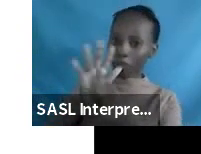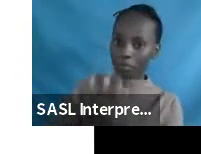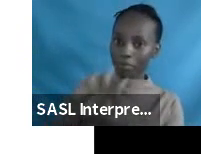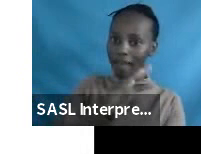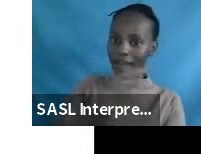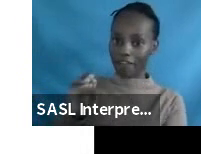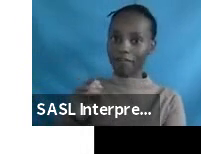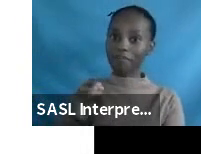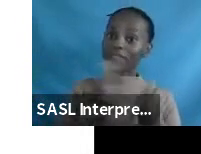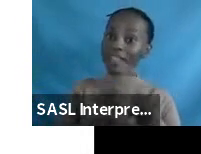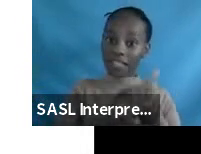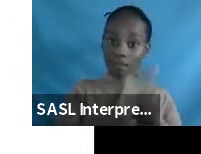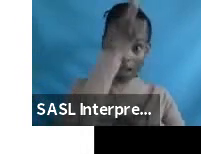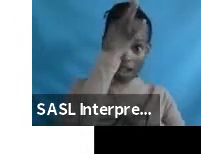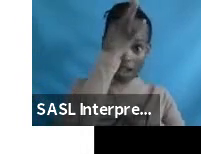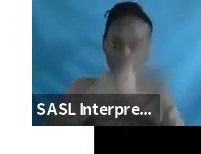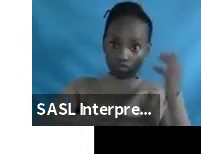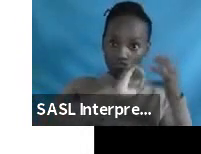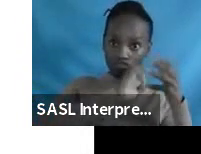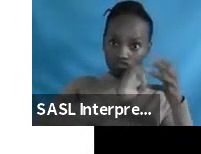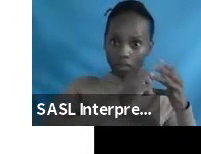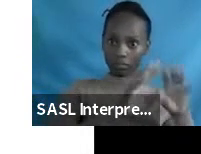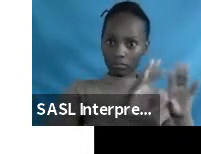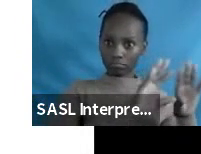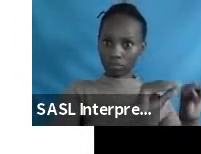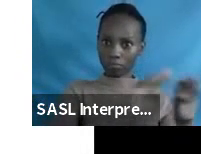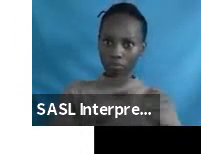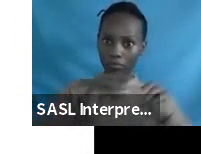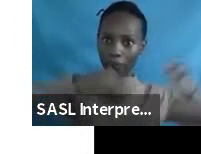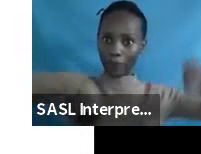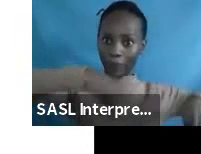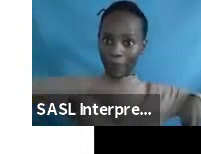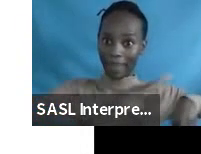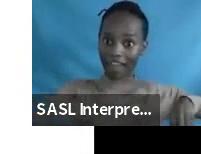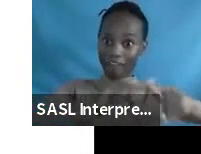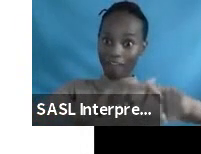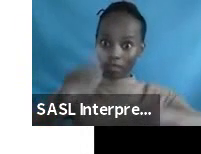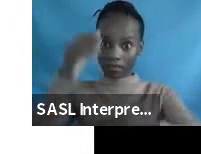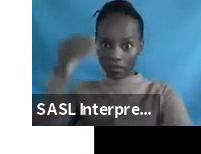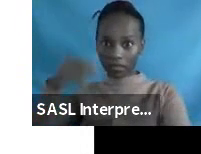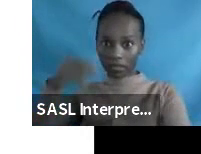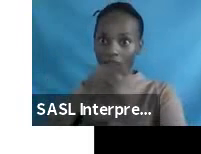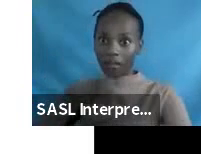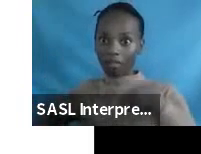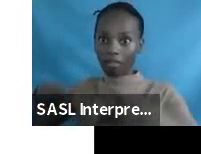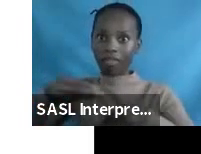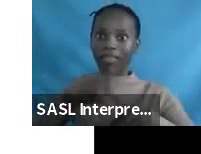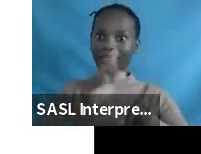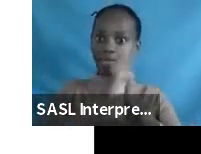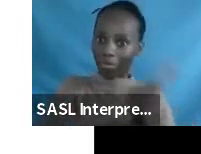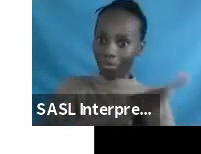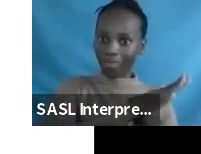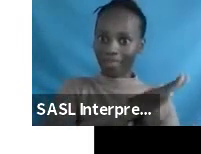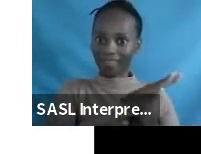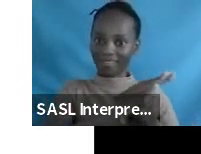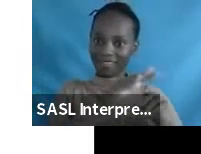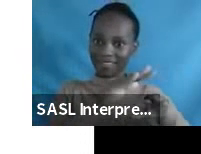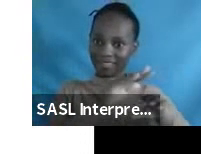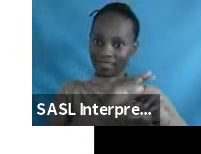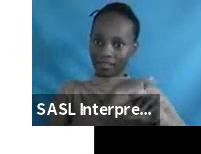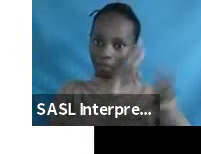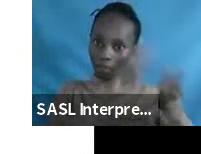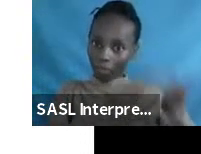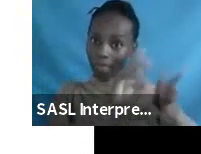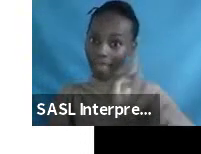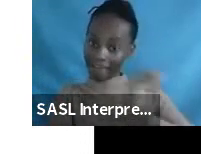corruption, because whilst you are involved in corruption, in most cases than not, you are going to find that those who are